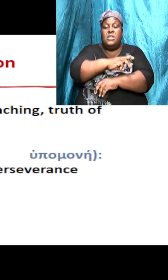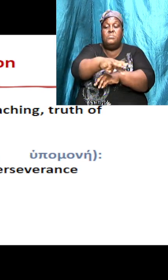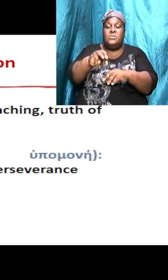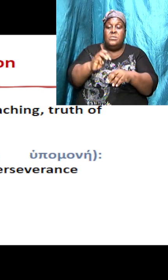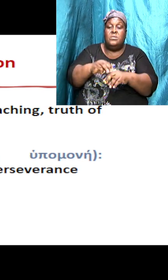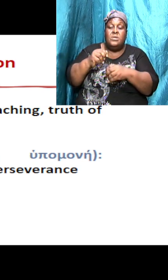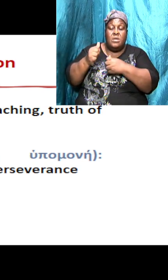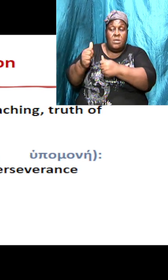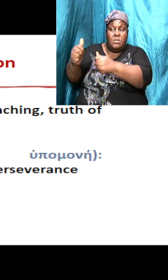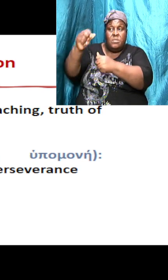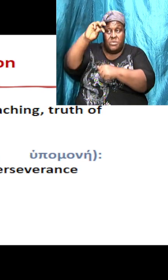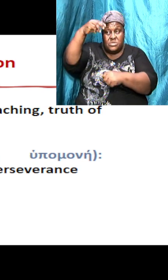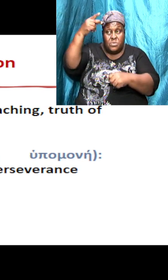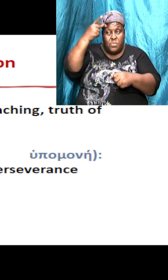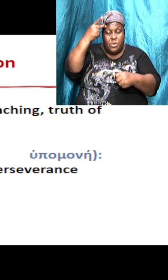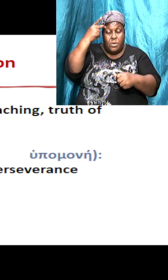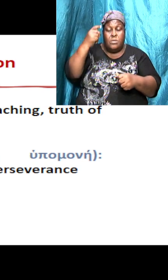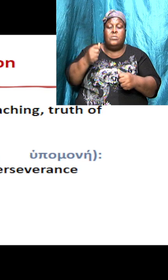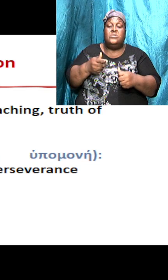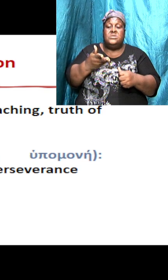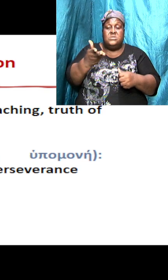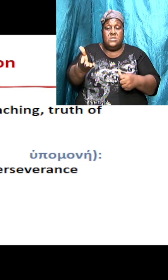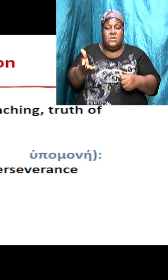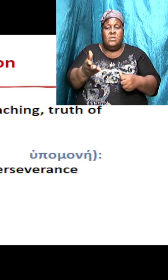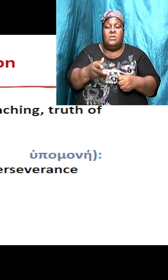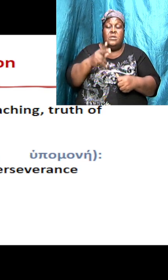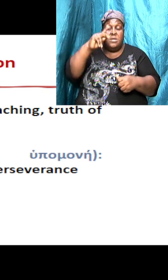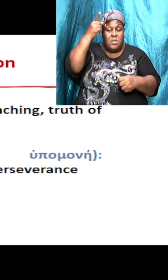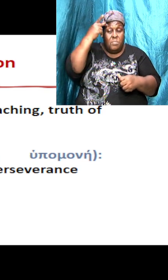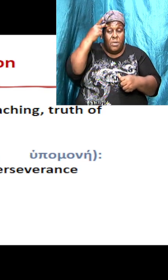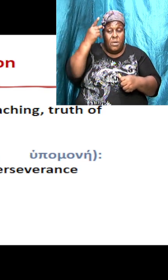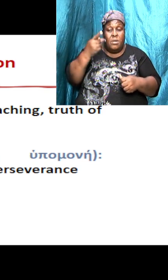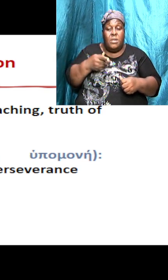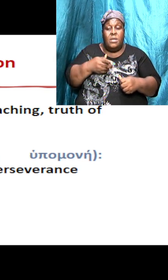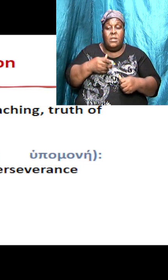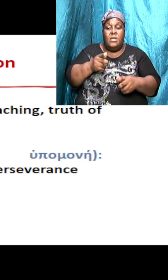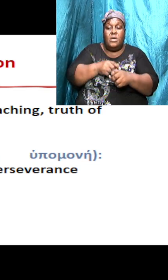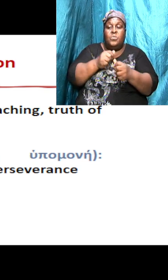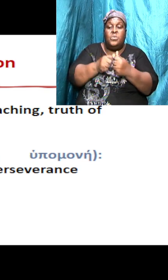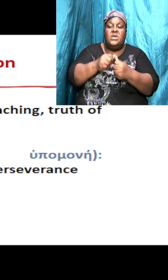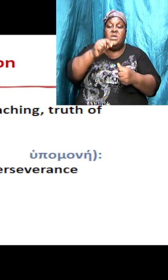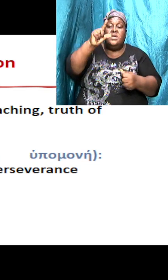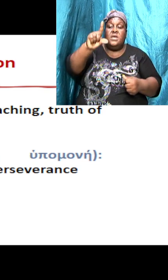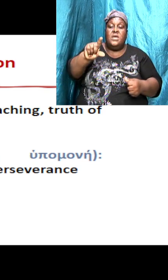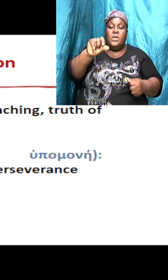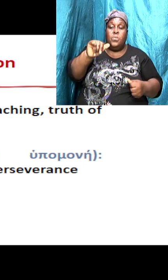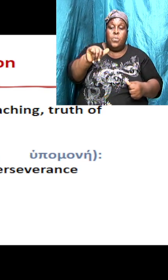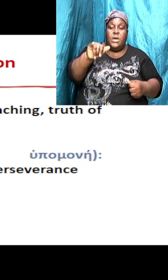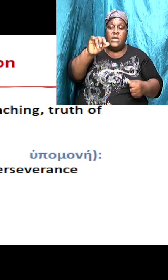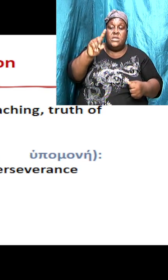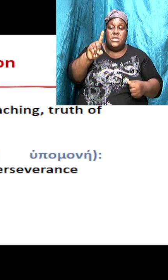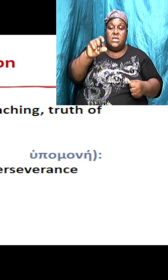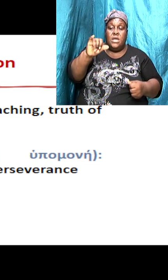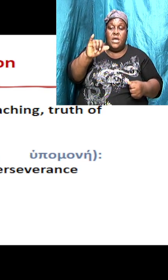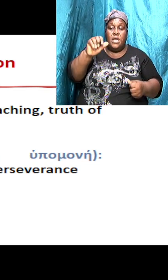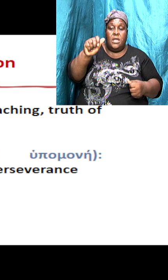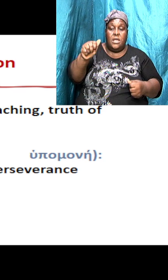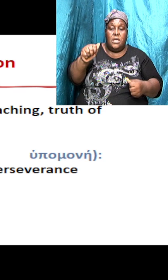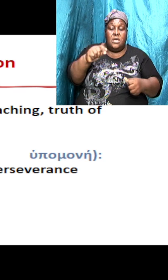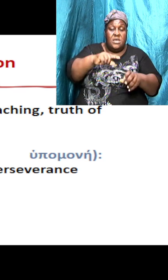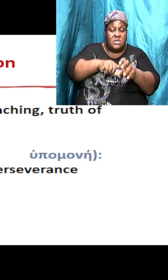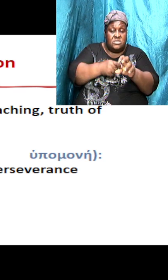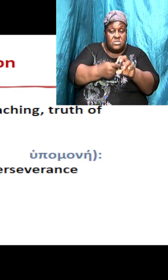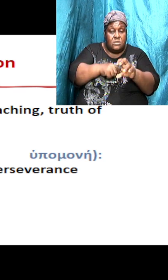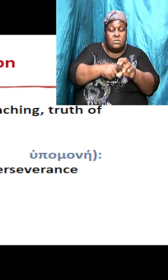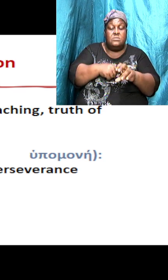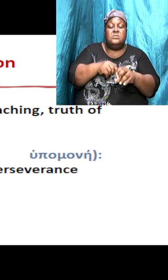the apostle Paul was around. It was Paul along with Lydia that is said to have started this work in